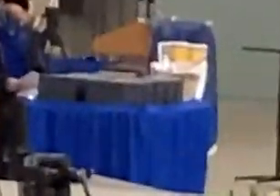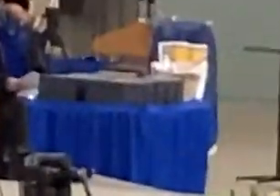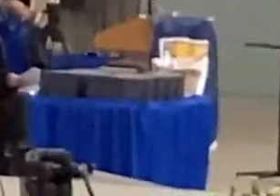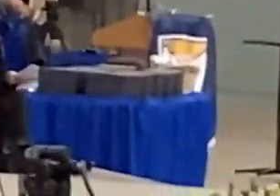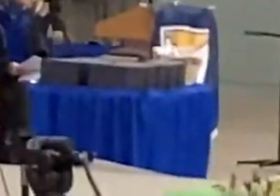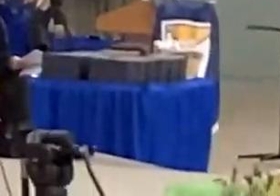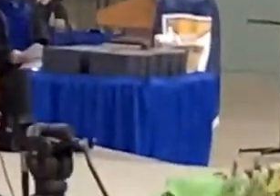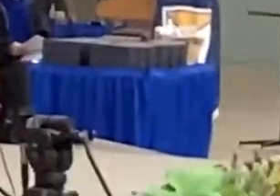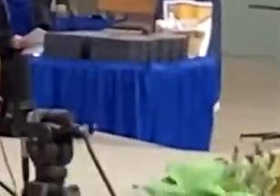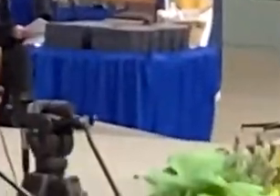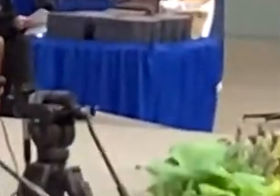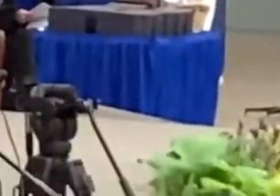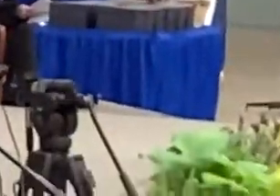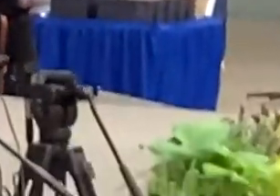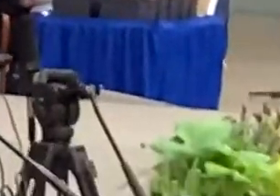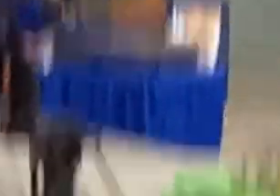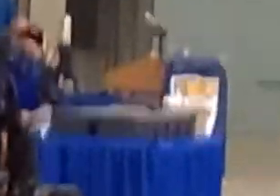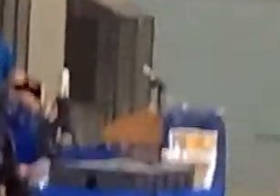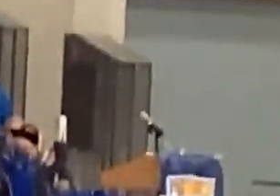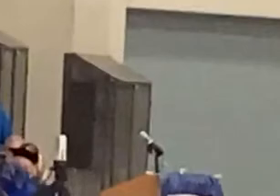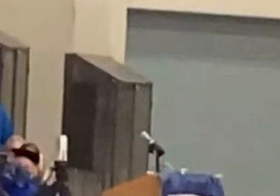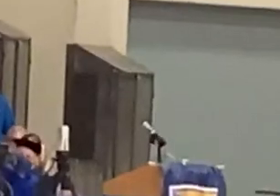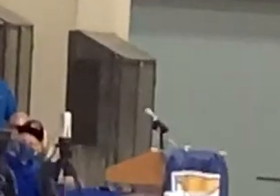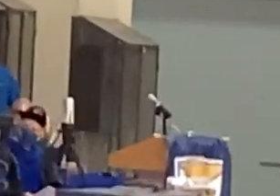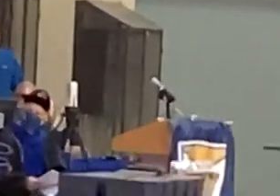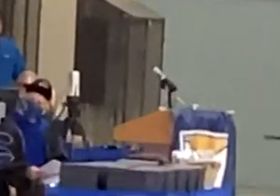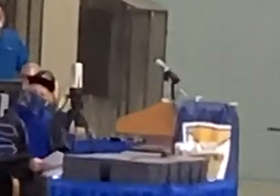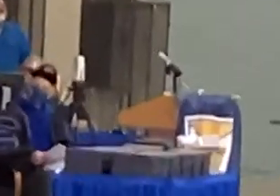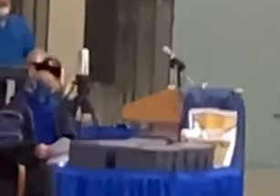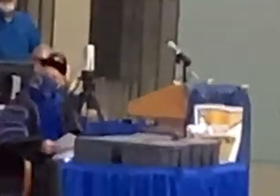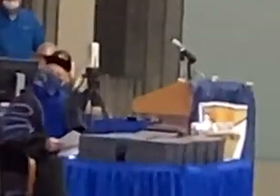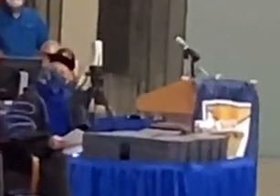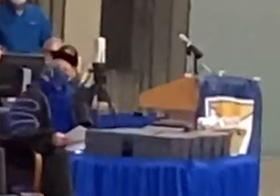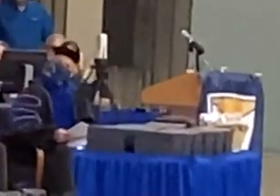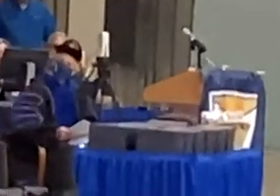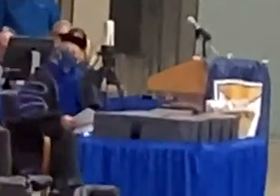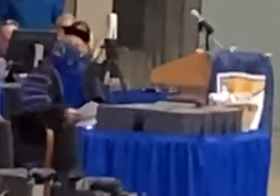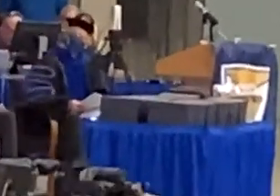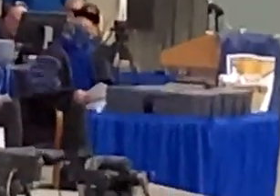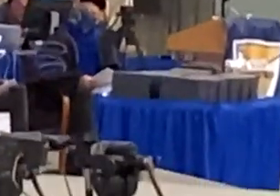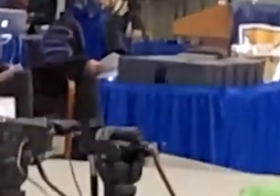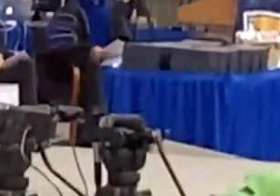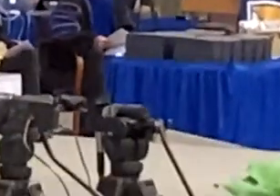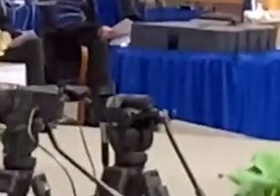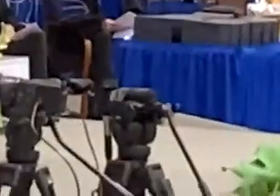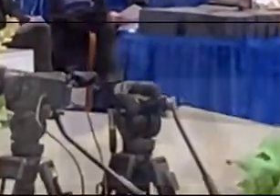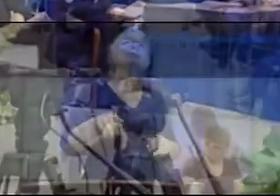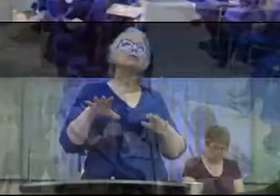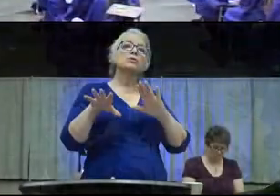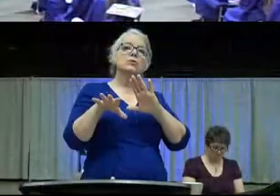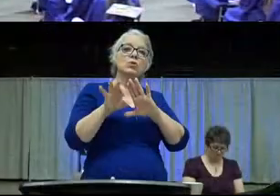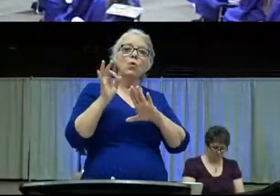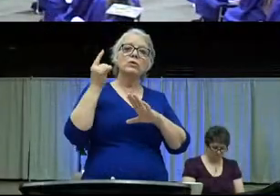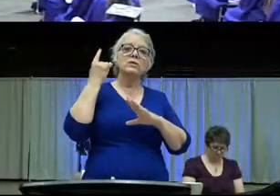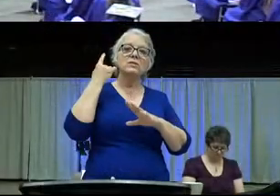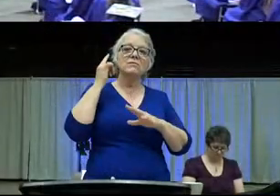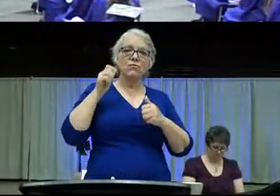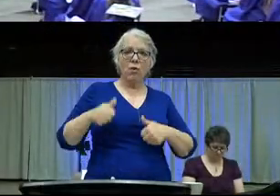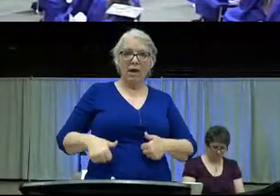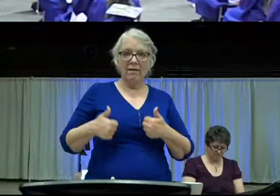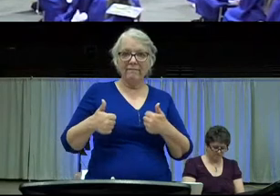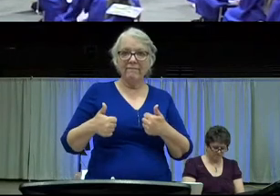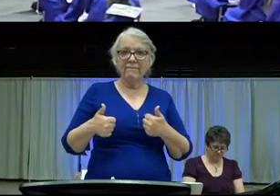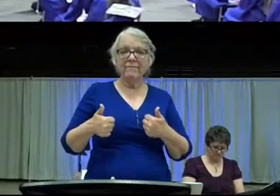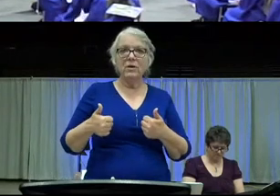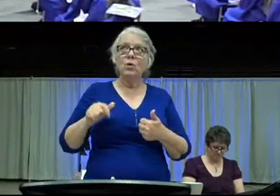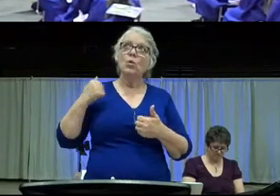What I had said is, I call on you, Creator, source of life. We